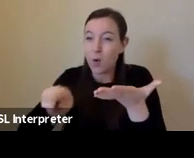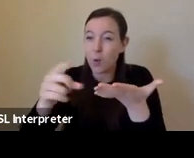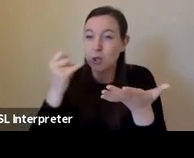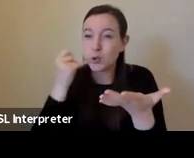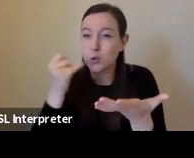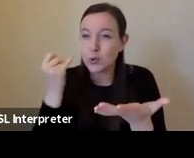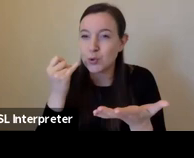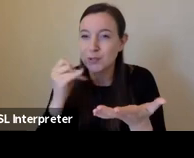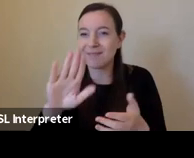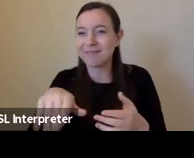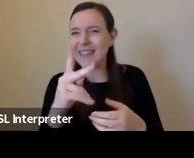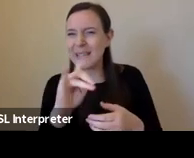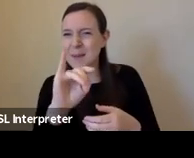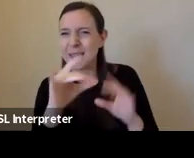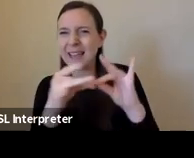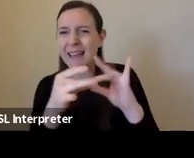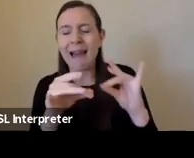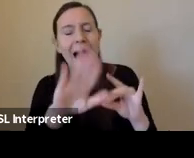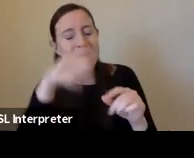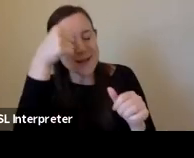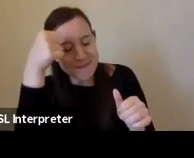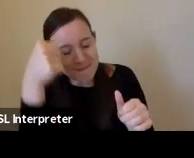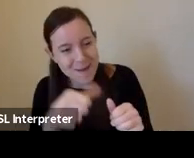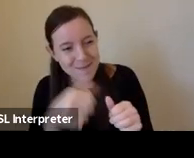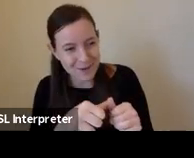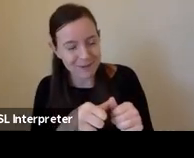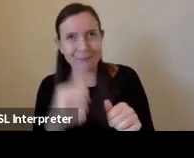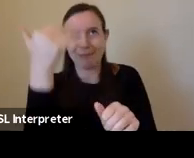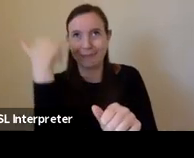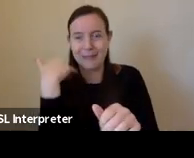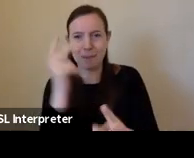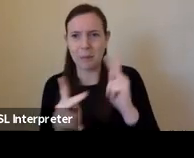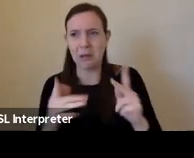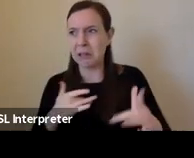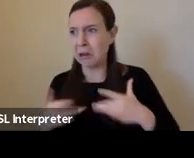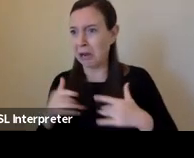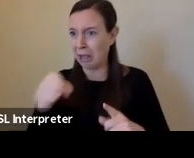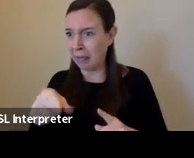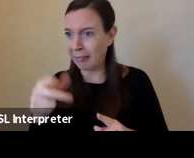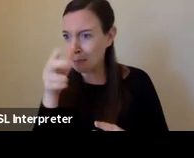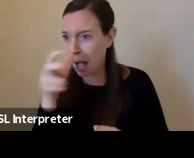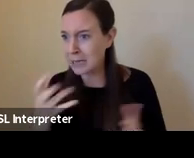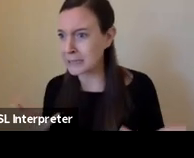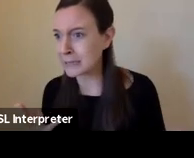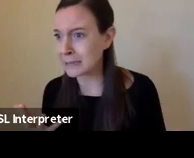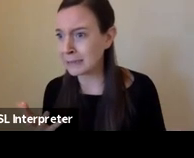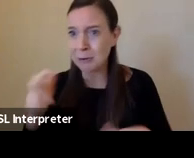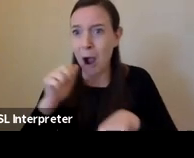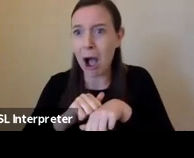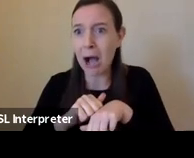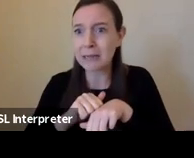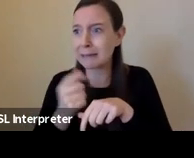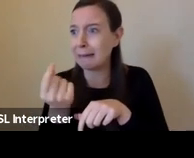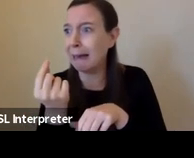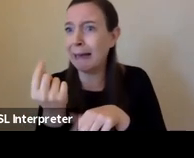so I feel like she would say over and over, now don't worry about the rocks or the bugs, just bring it all back.